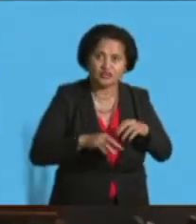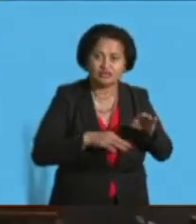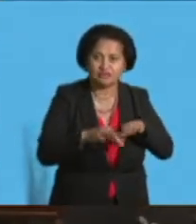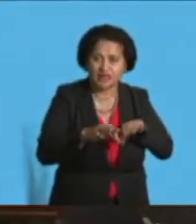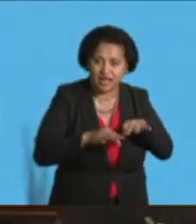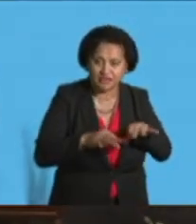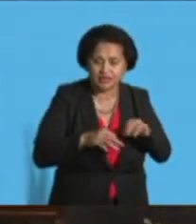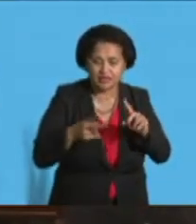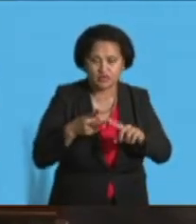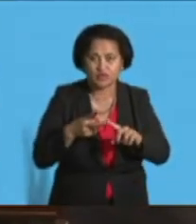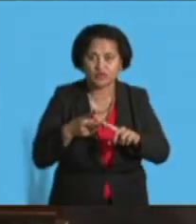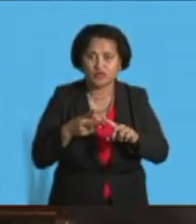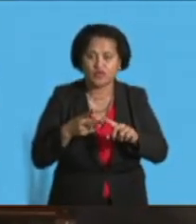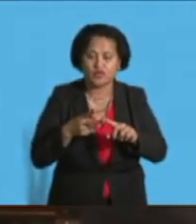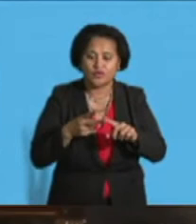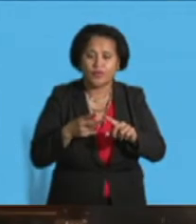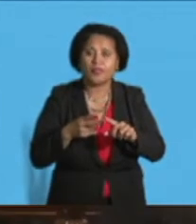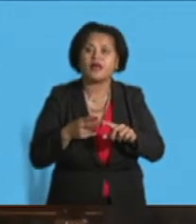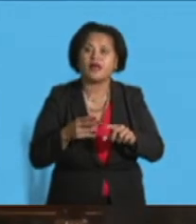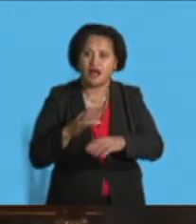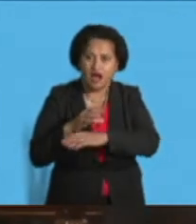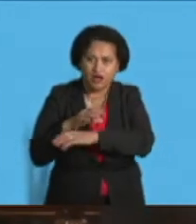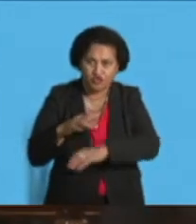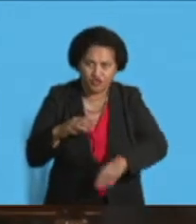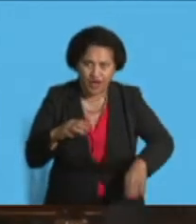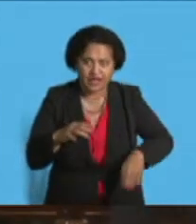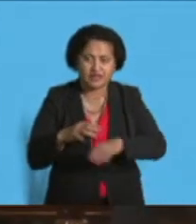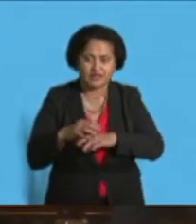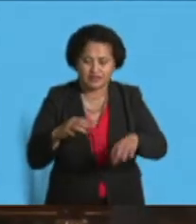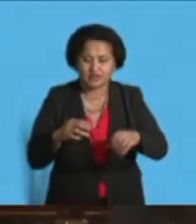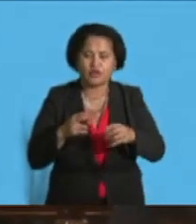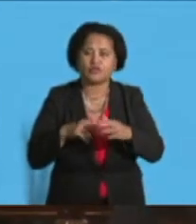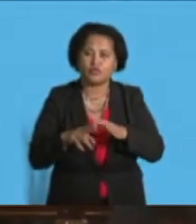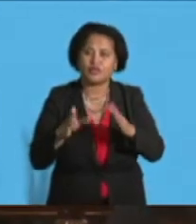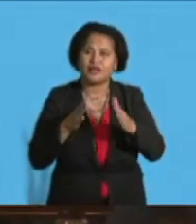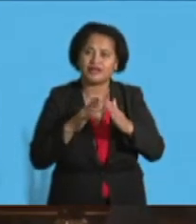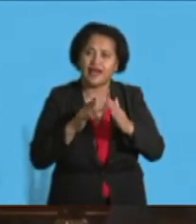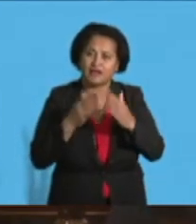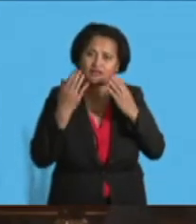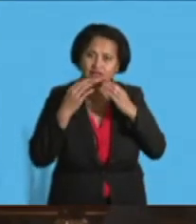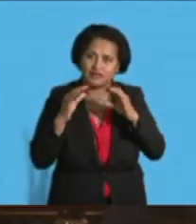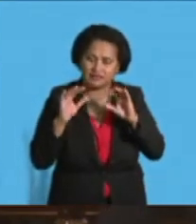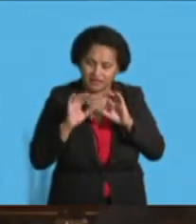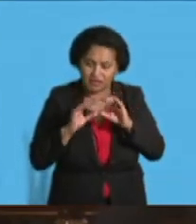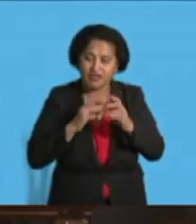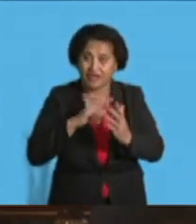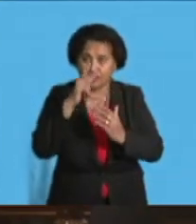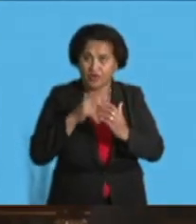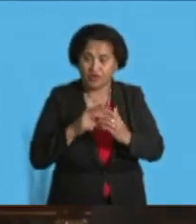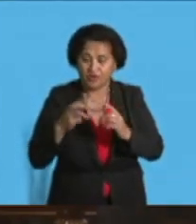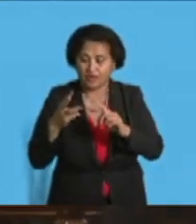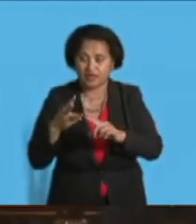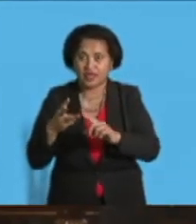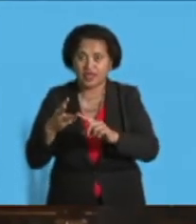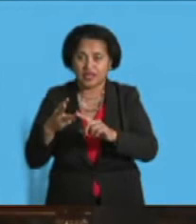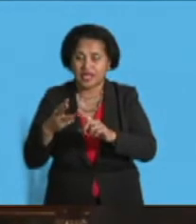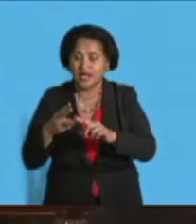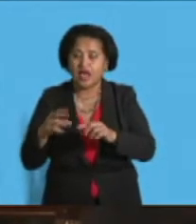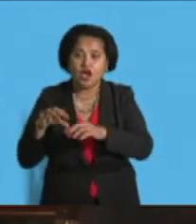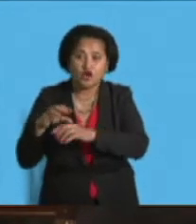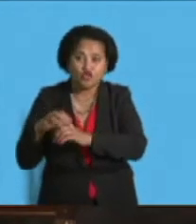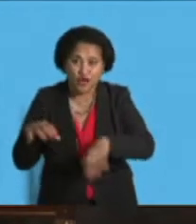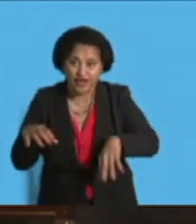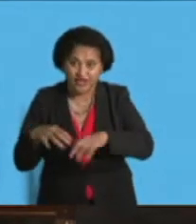2. Maintenance of drainage through Municipal Council Drainage Program. 3. Drainage and flood protection